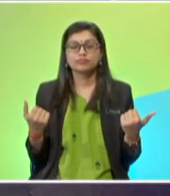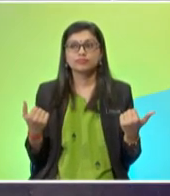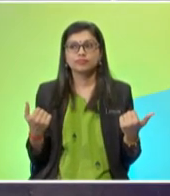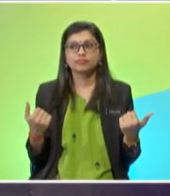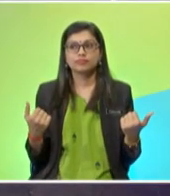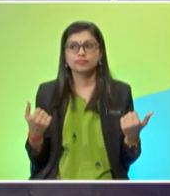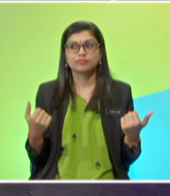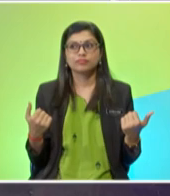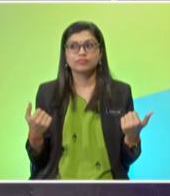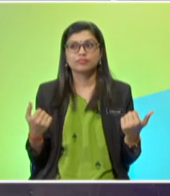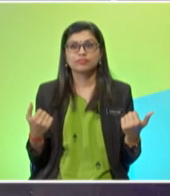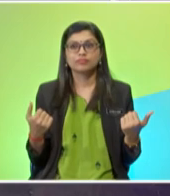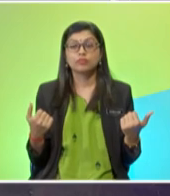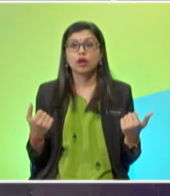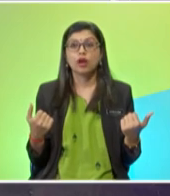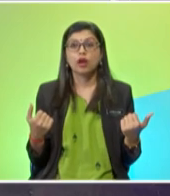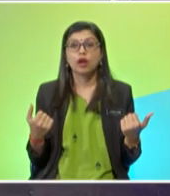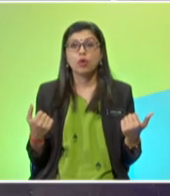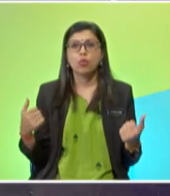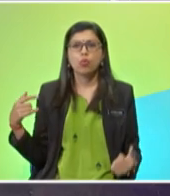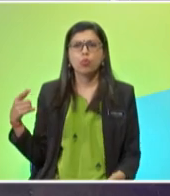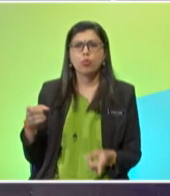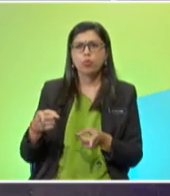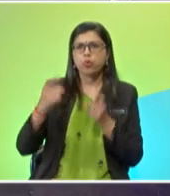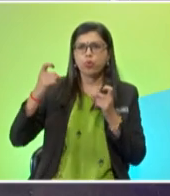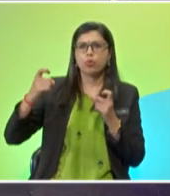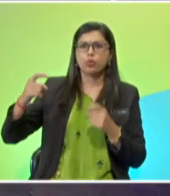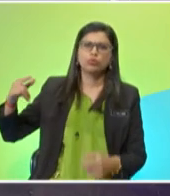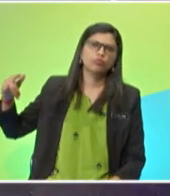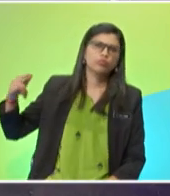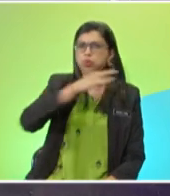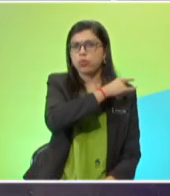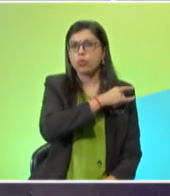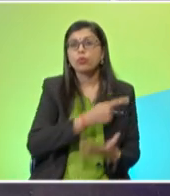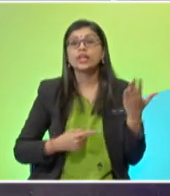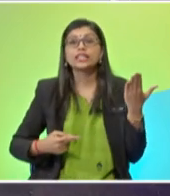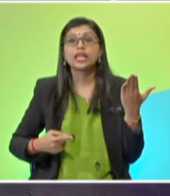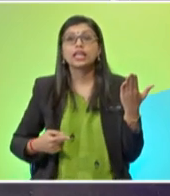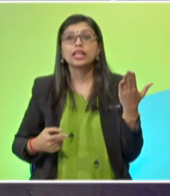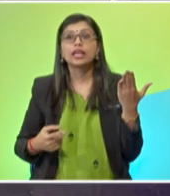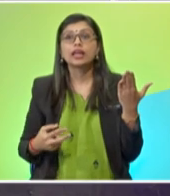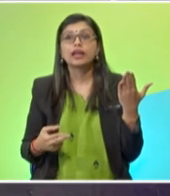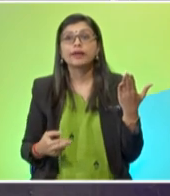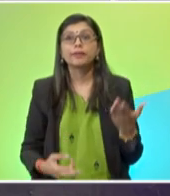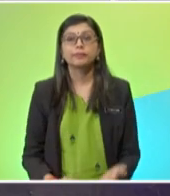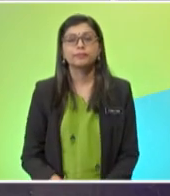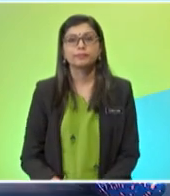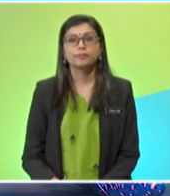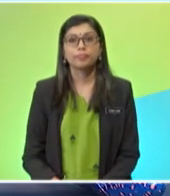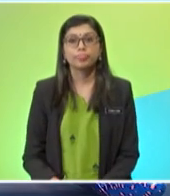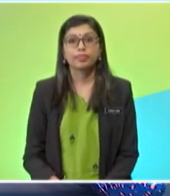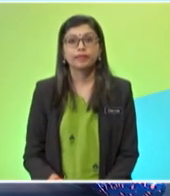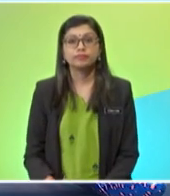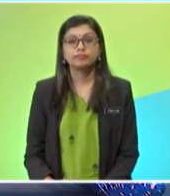Oh, this is the one that flies very fast. Yes. Friends at home. Yeah, what is that? Very fast. Must